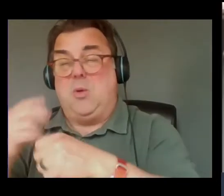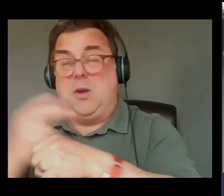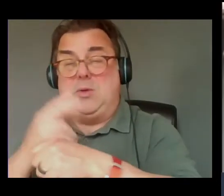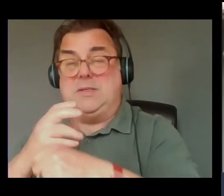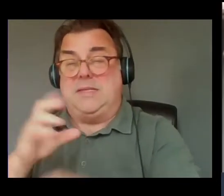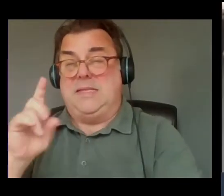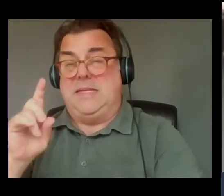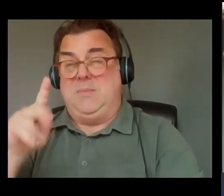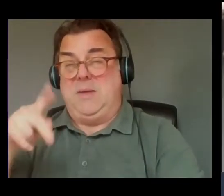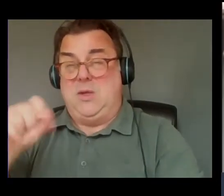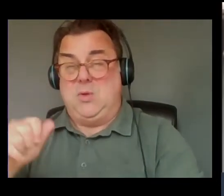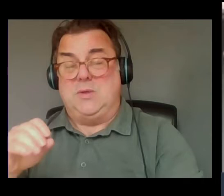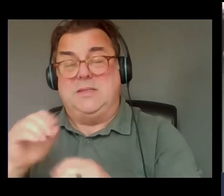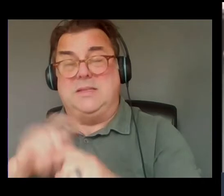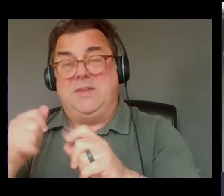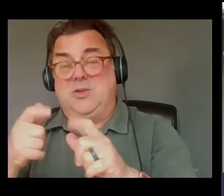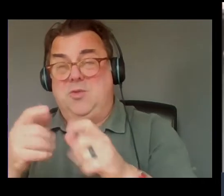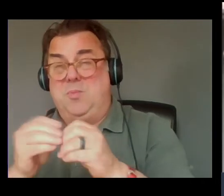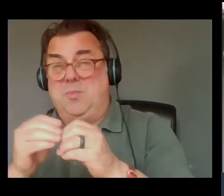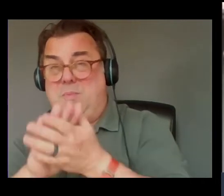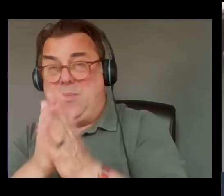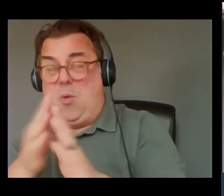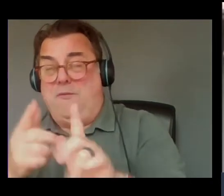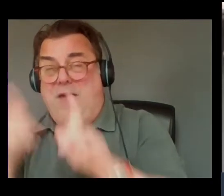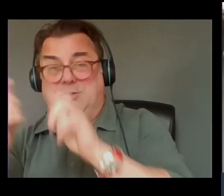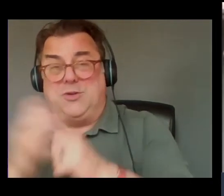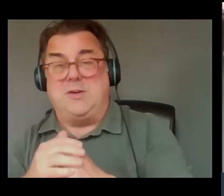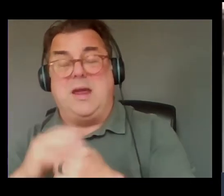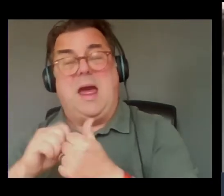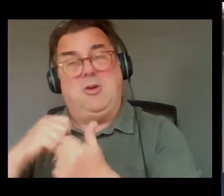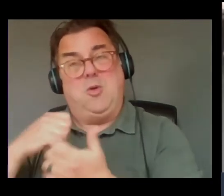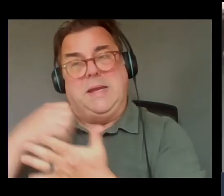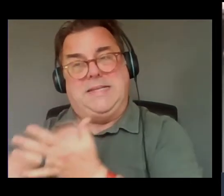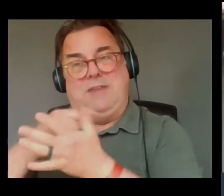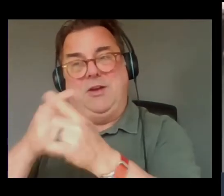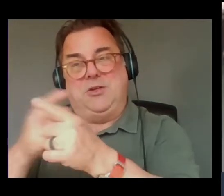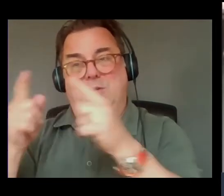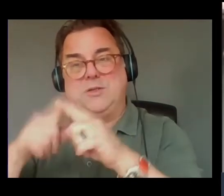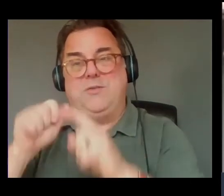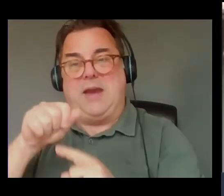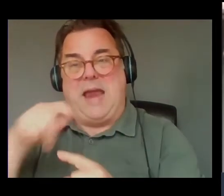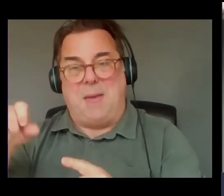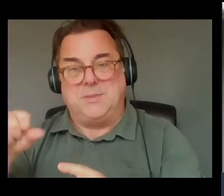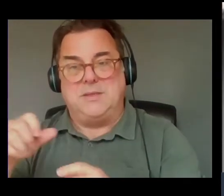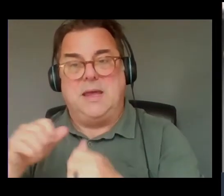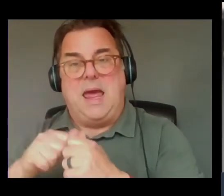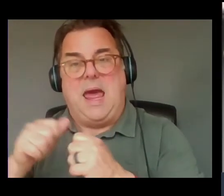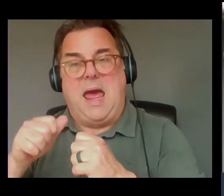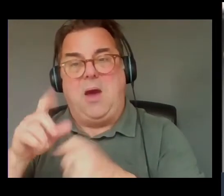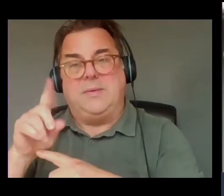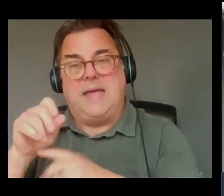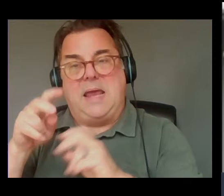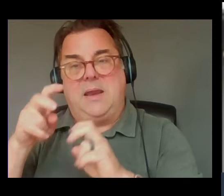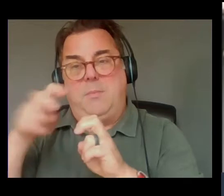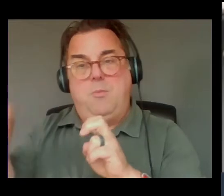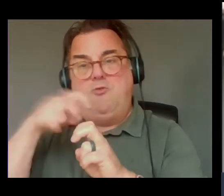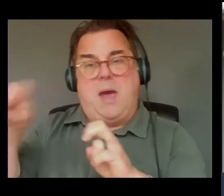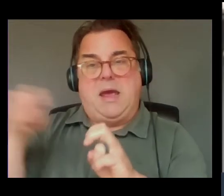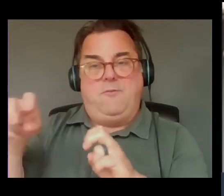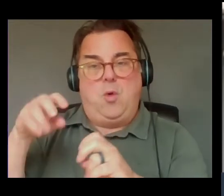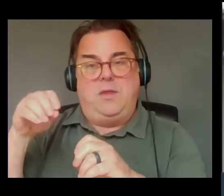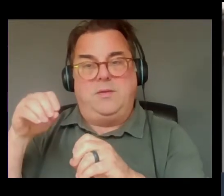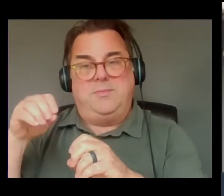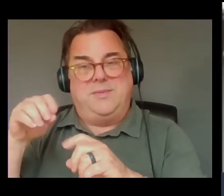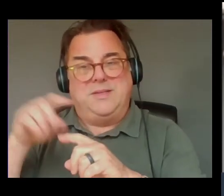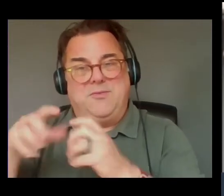accelerators, how do I take advantage of those in my application? Or how do I move data efficiently between machines? There are all these kinds